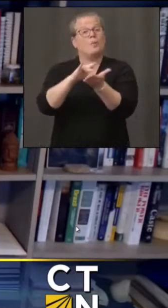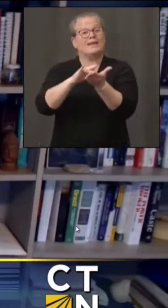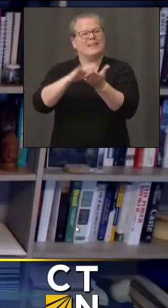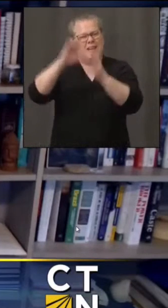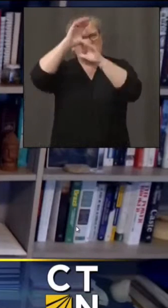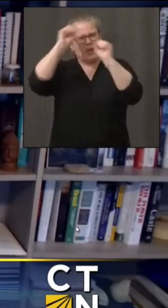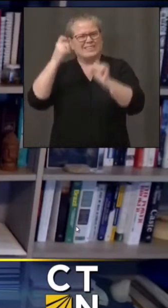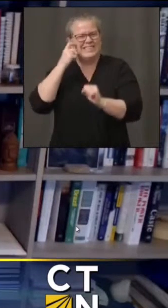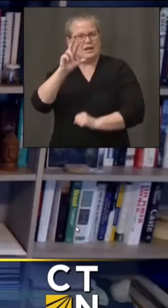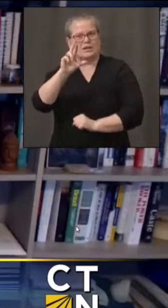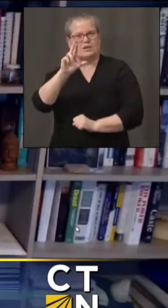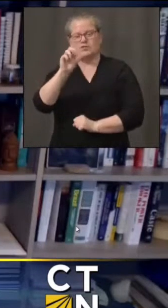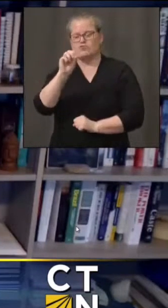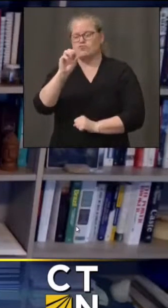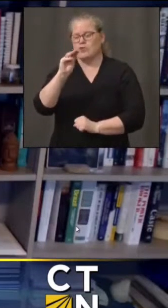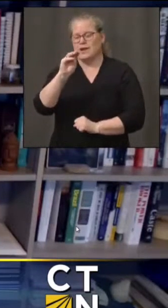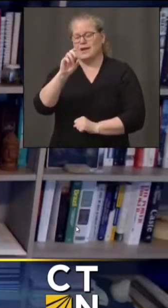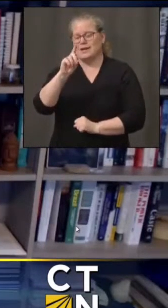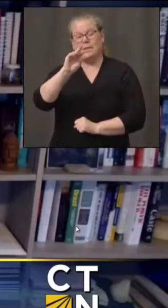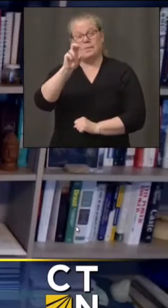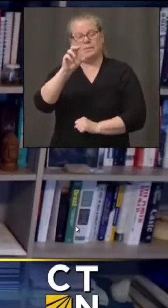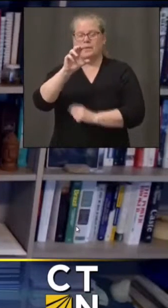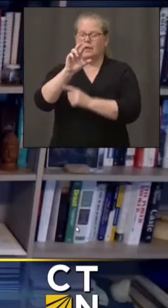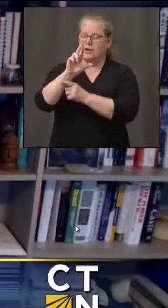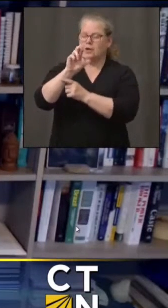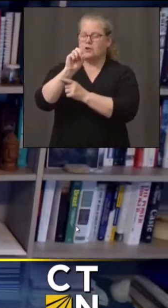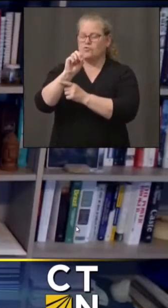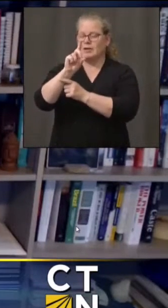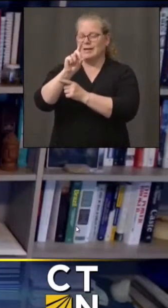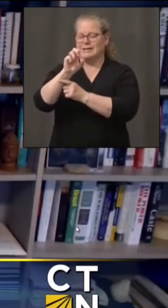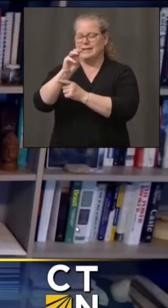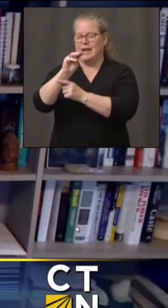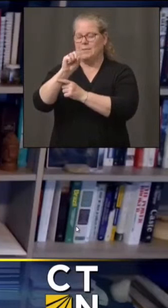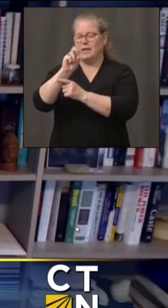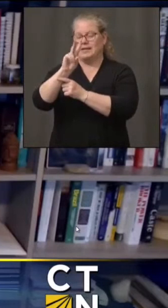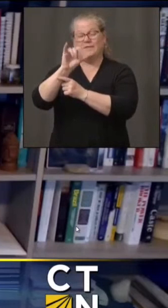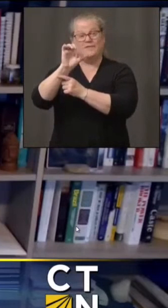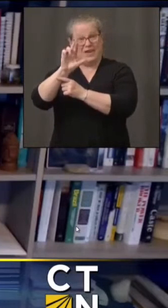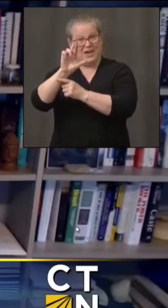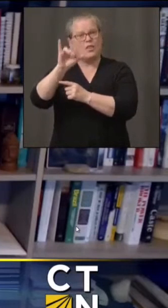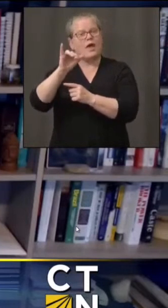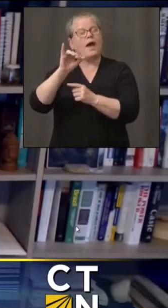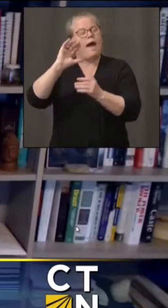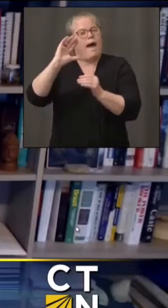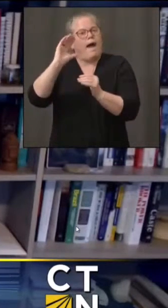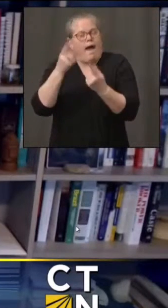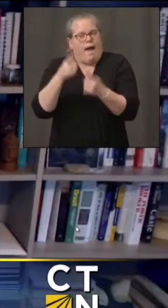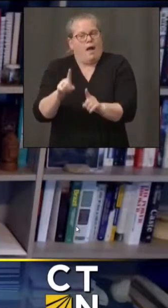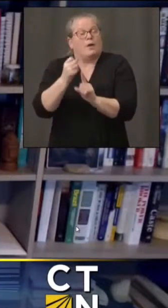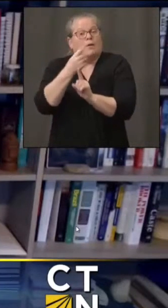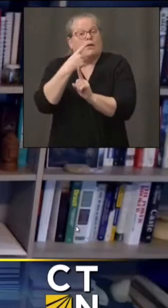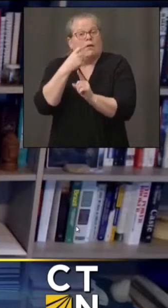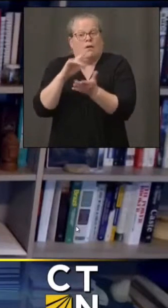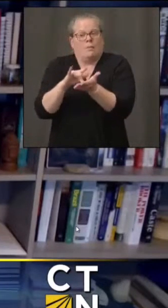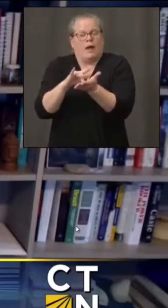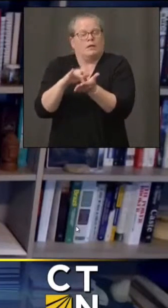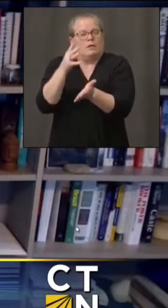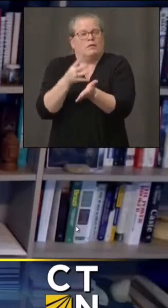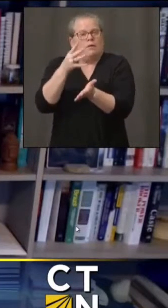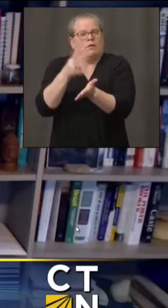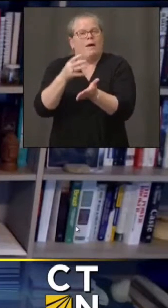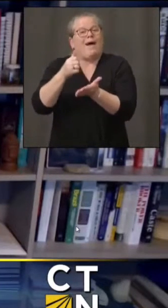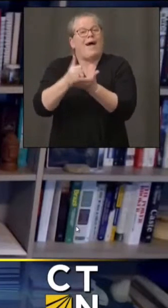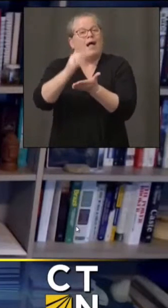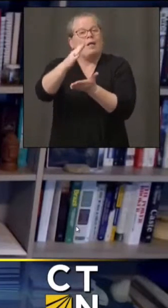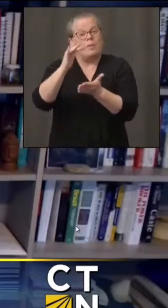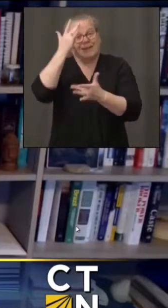of the virus, which also has shown to decrease the length of illness. And as we've seen in the news more recently, there's